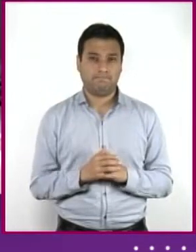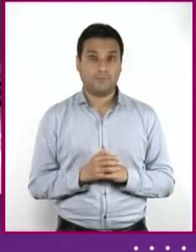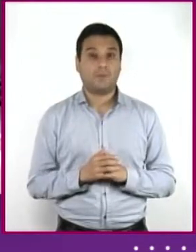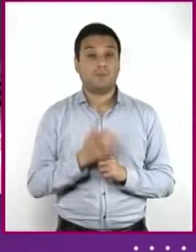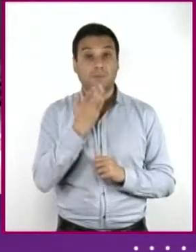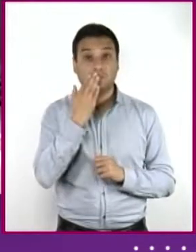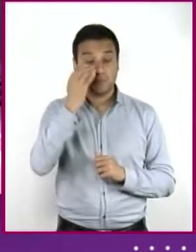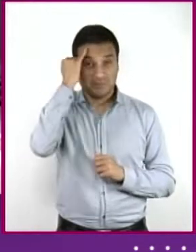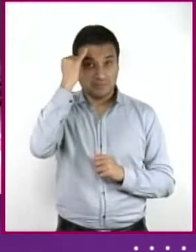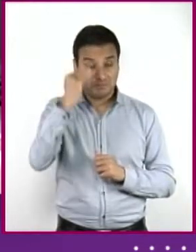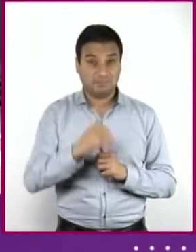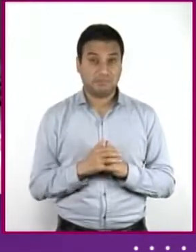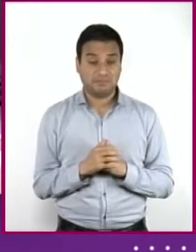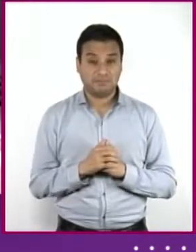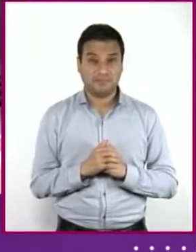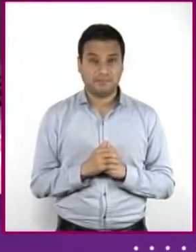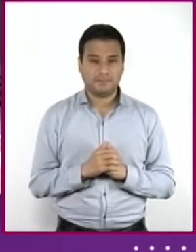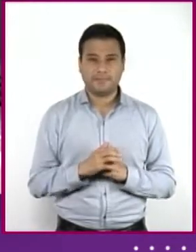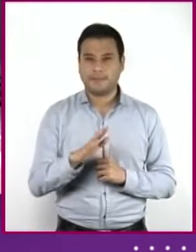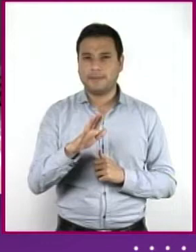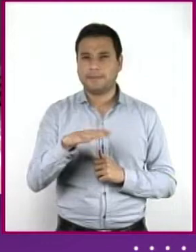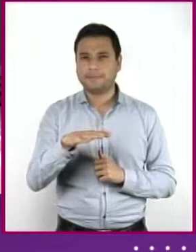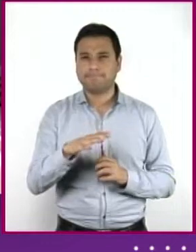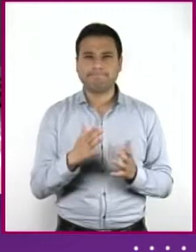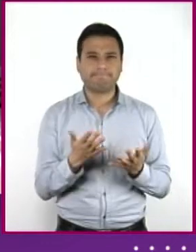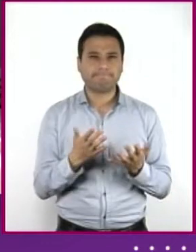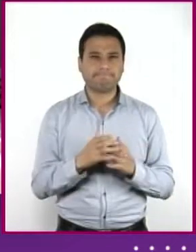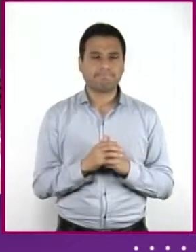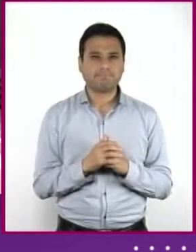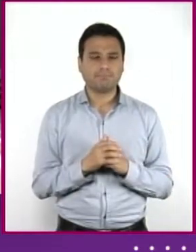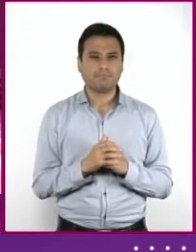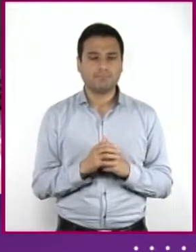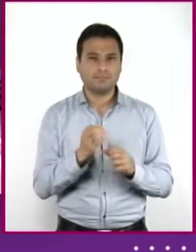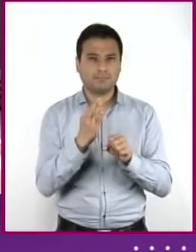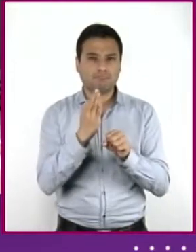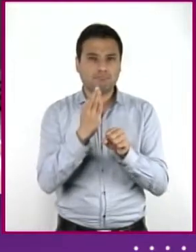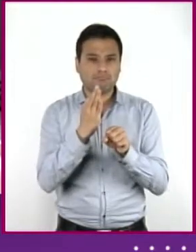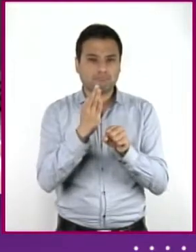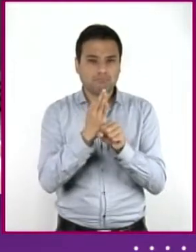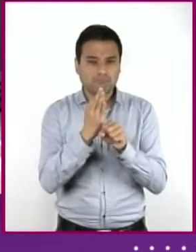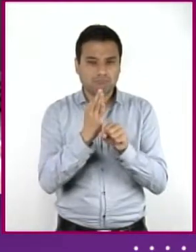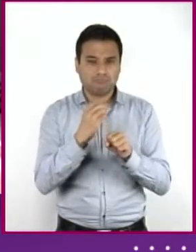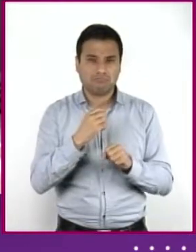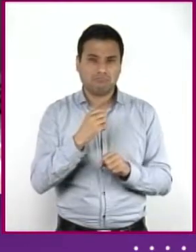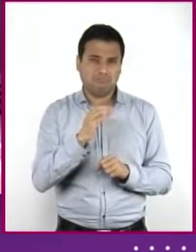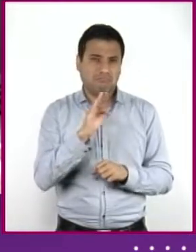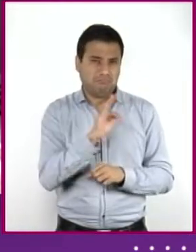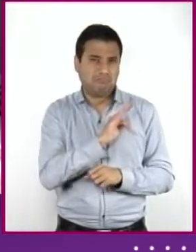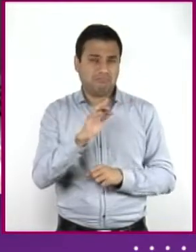That's a great idea. Jimena, today everything can be done on the internet.